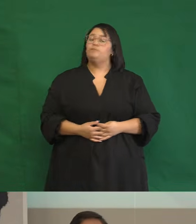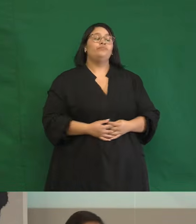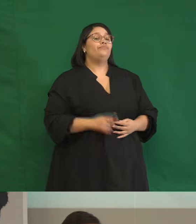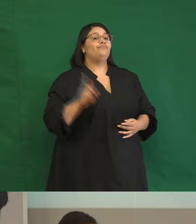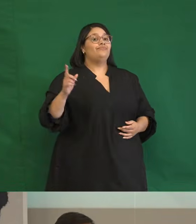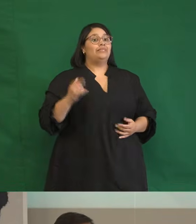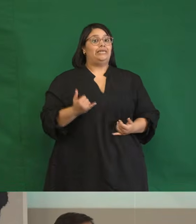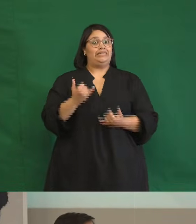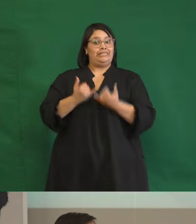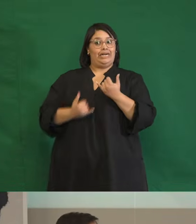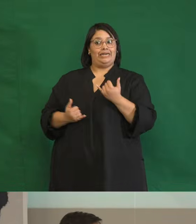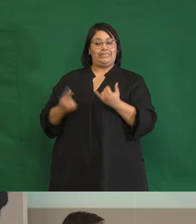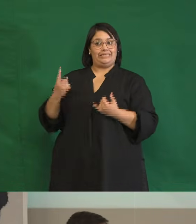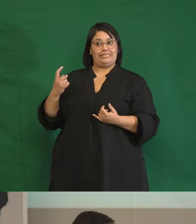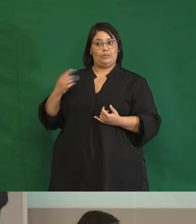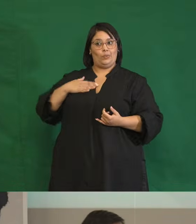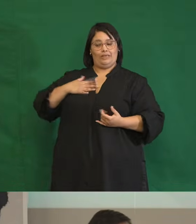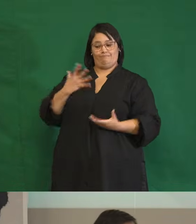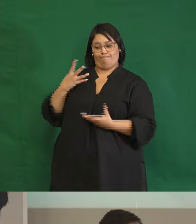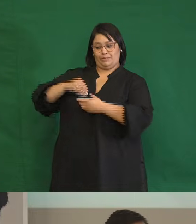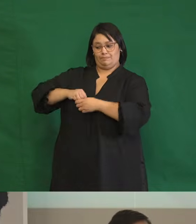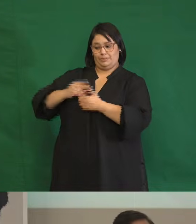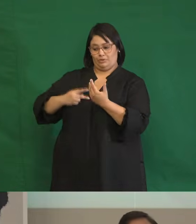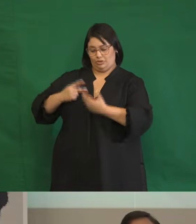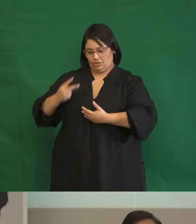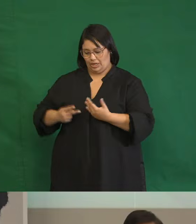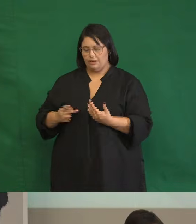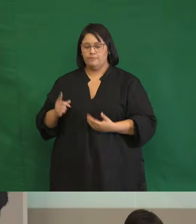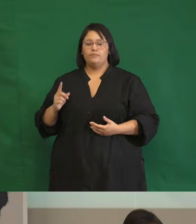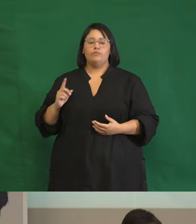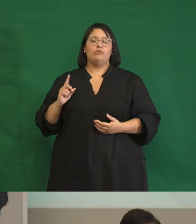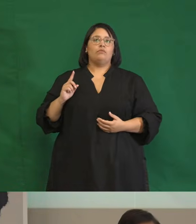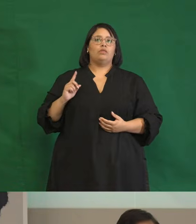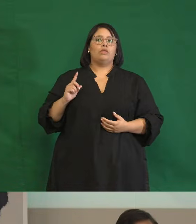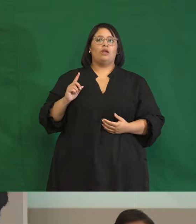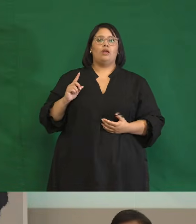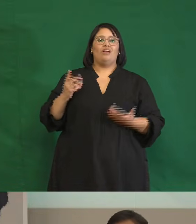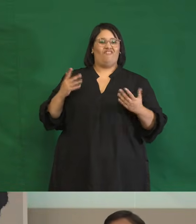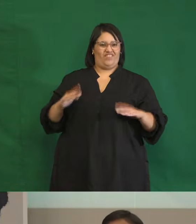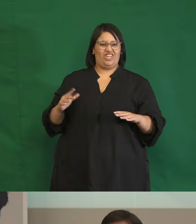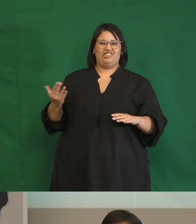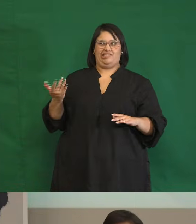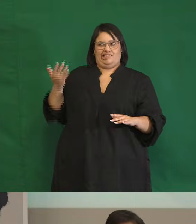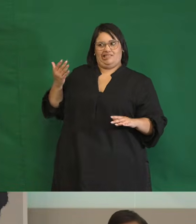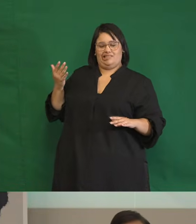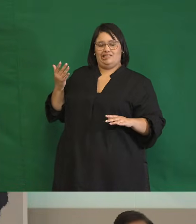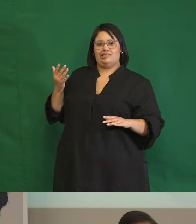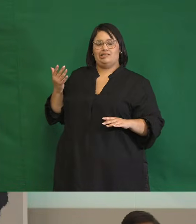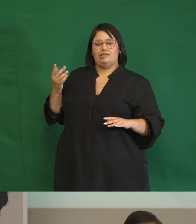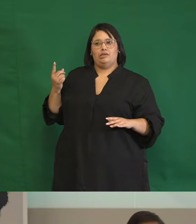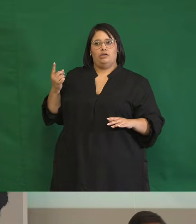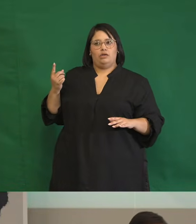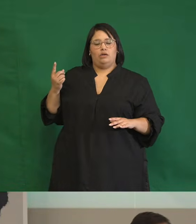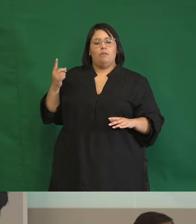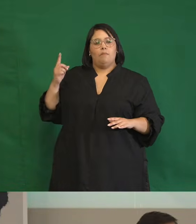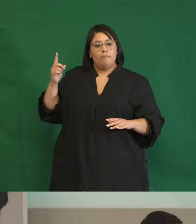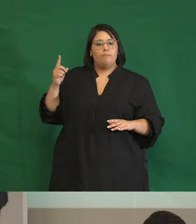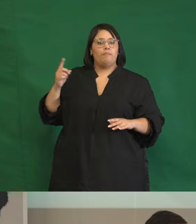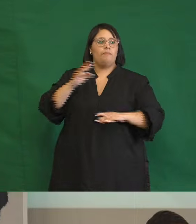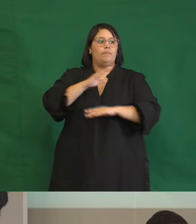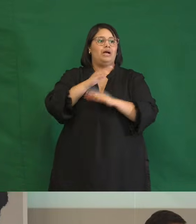Then the last aspect in our project, and this is mentioned last but definitely not least, is the